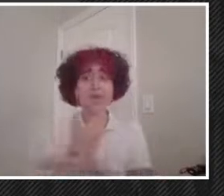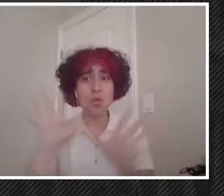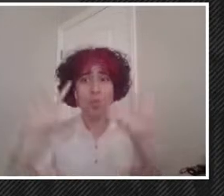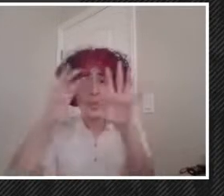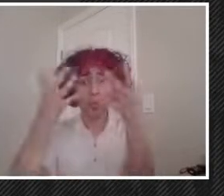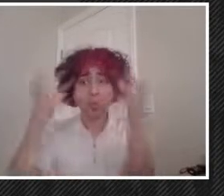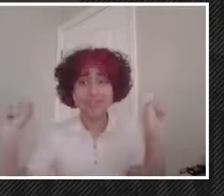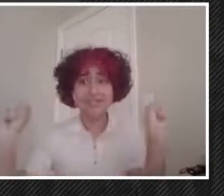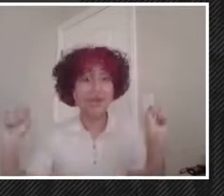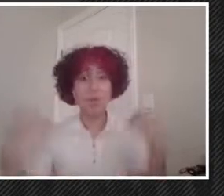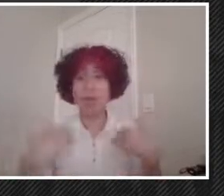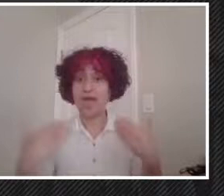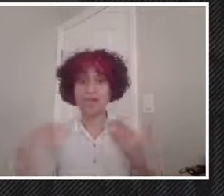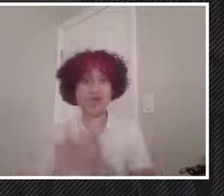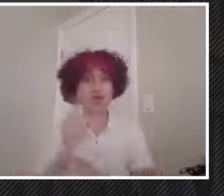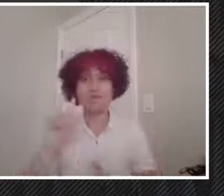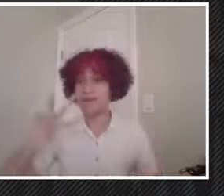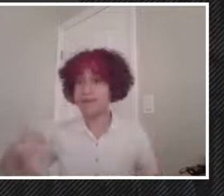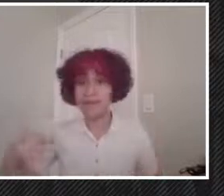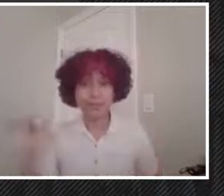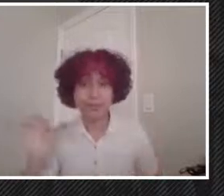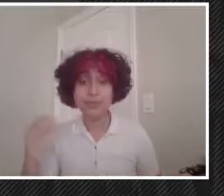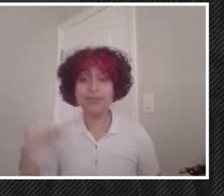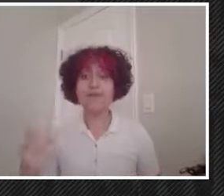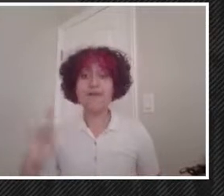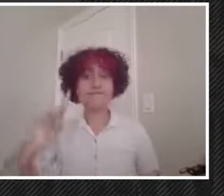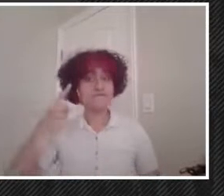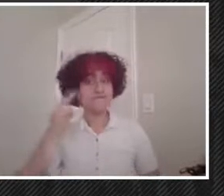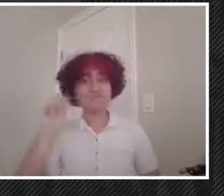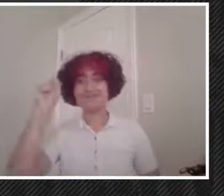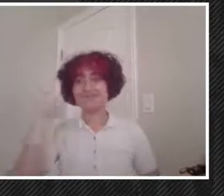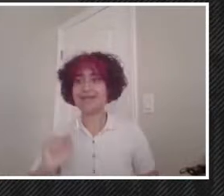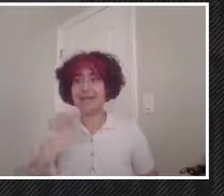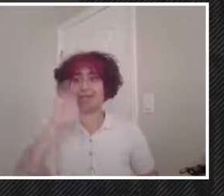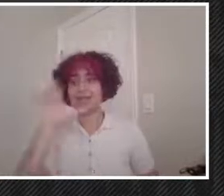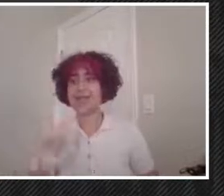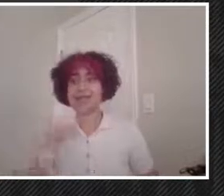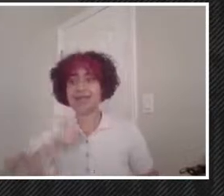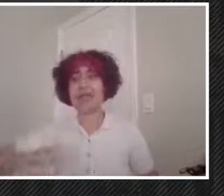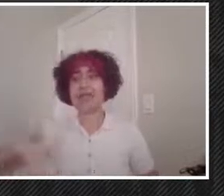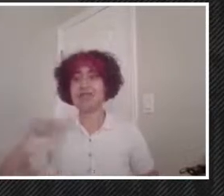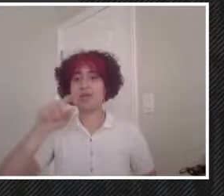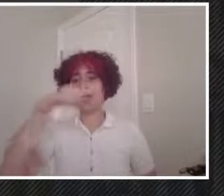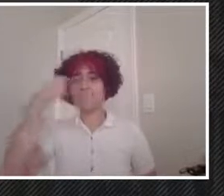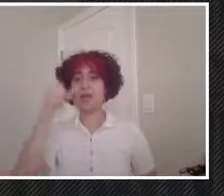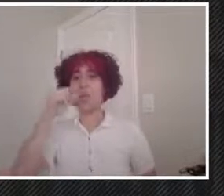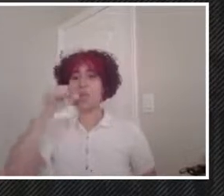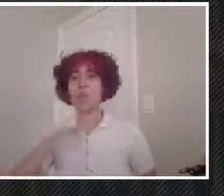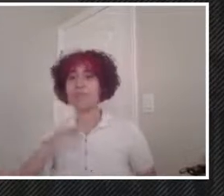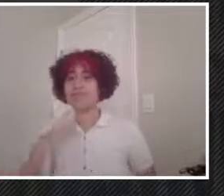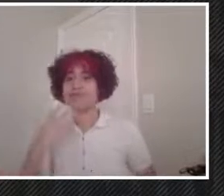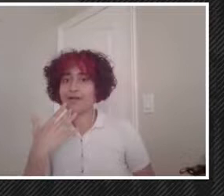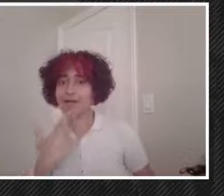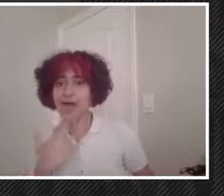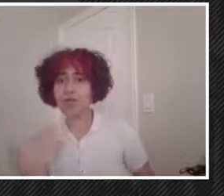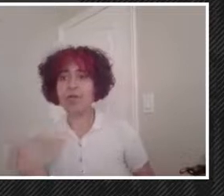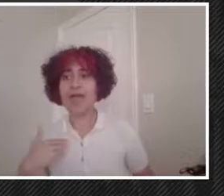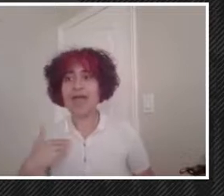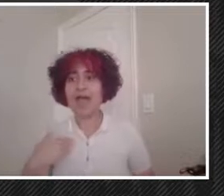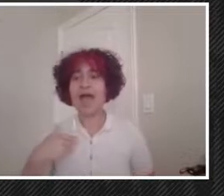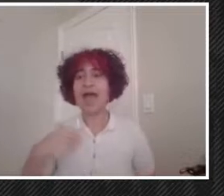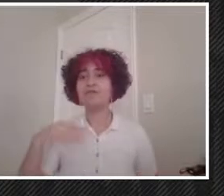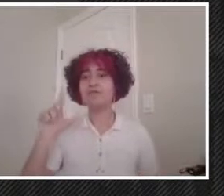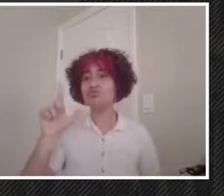vice president. First South Asian and Black woman of color. We have 27 Black women in Congress.